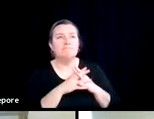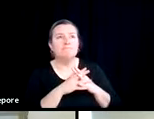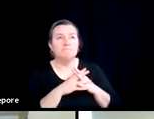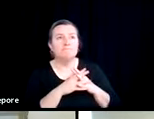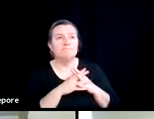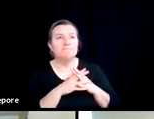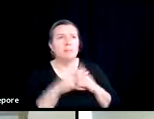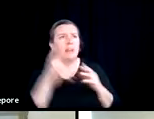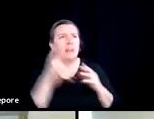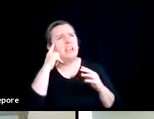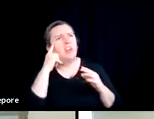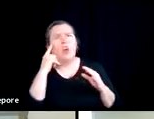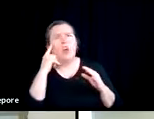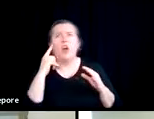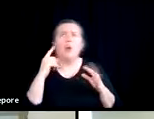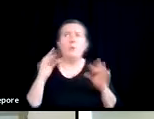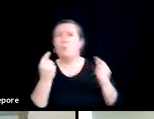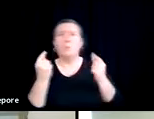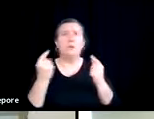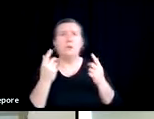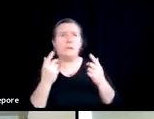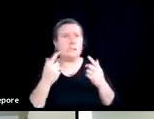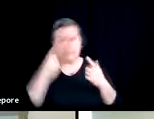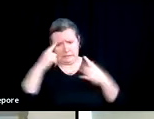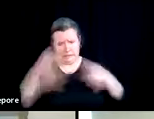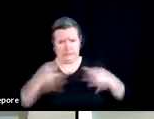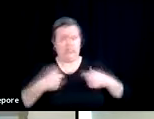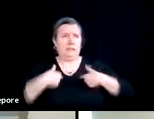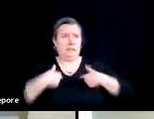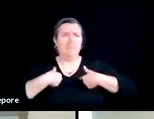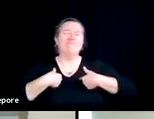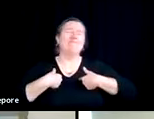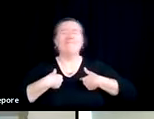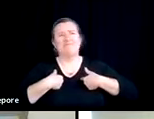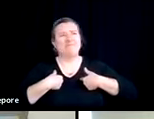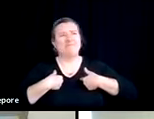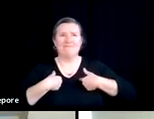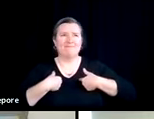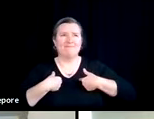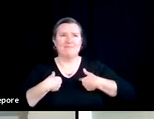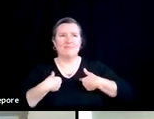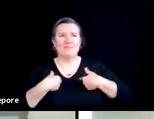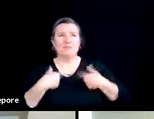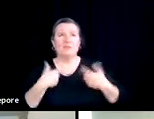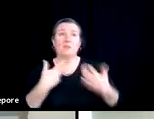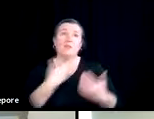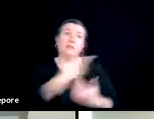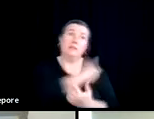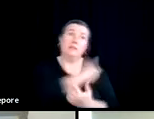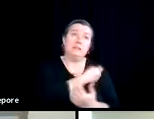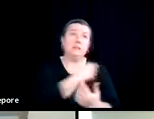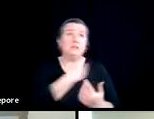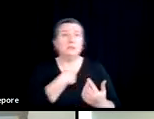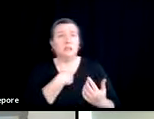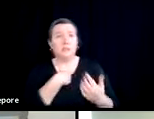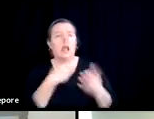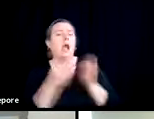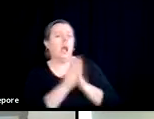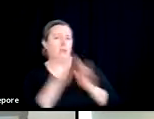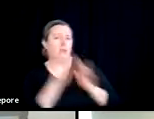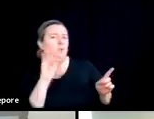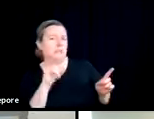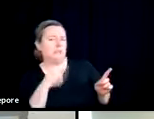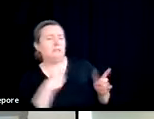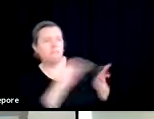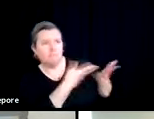of taking myself off the field, but we are in the better to be safe than sorry